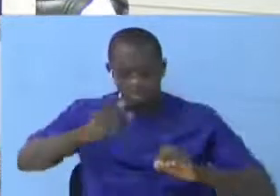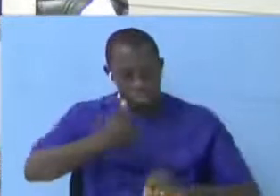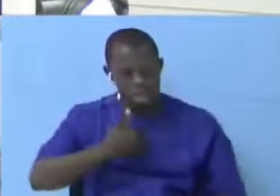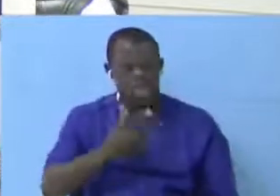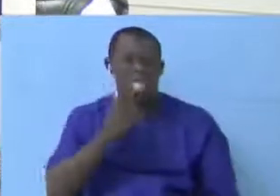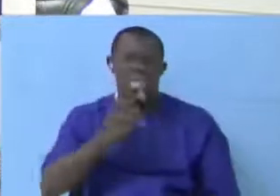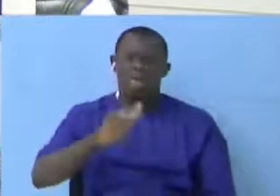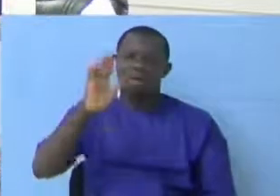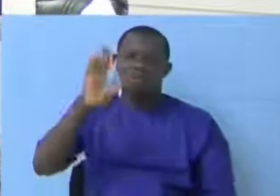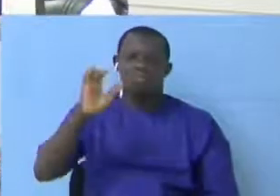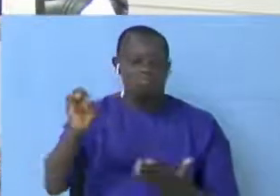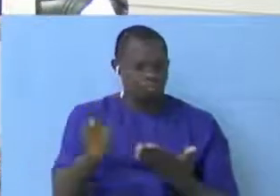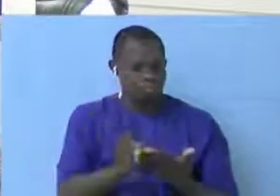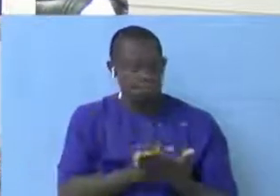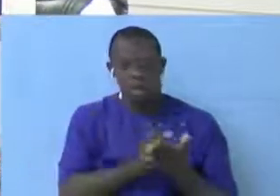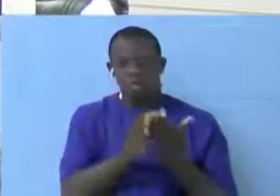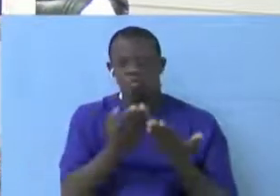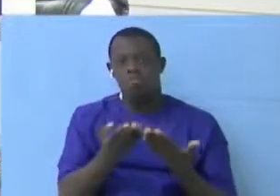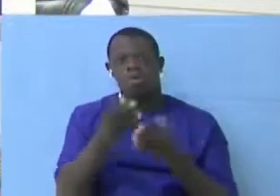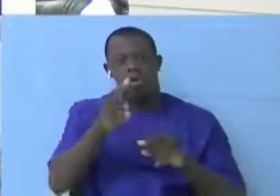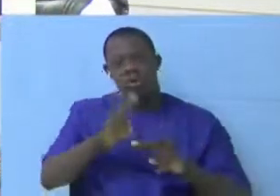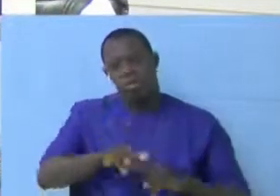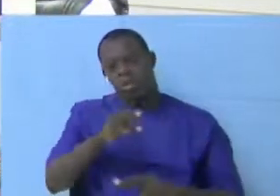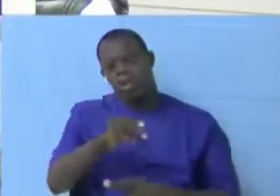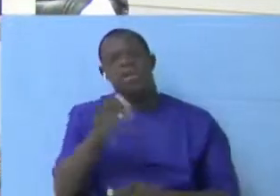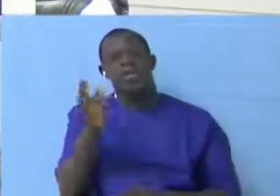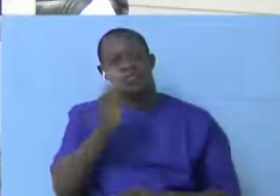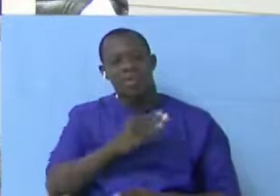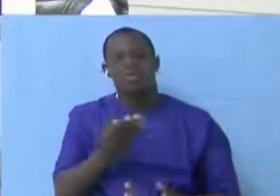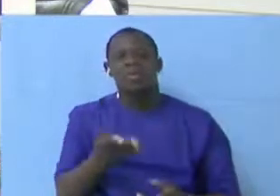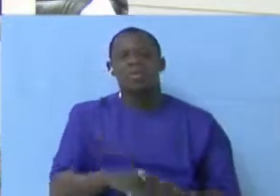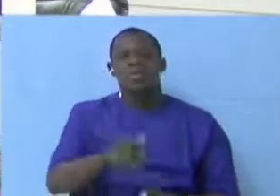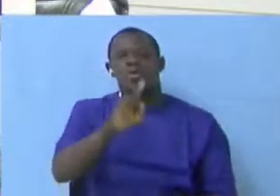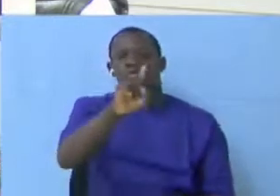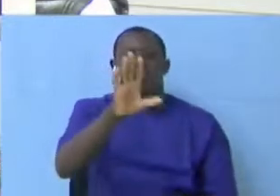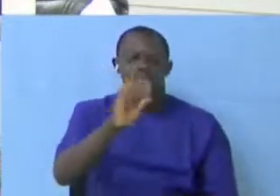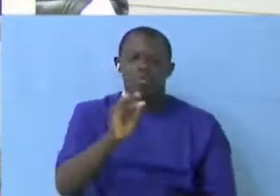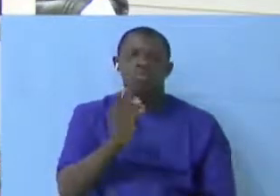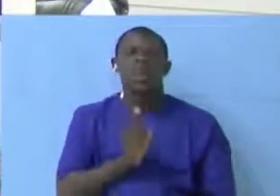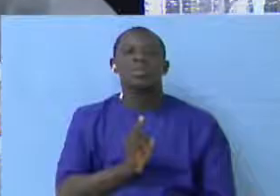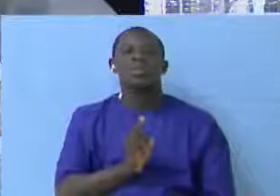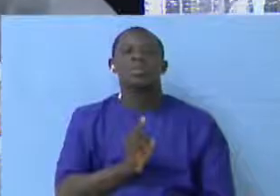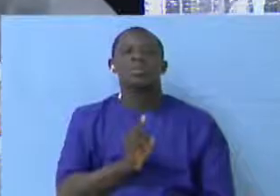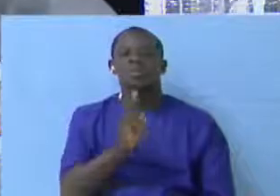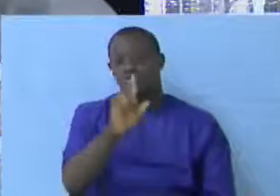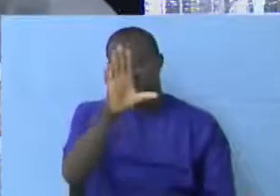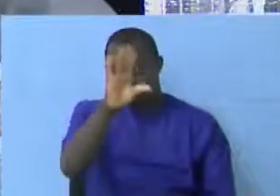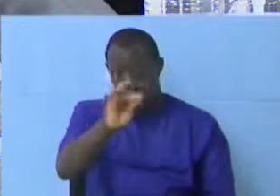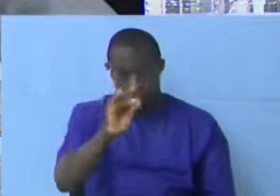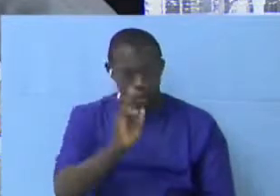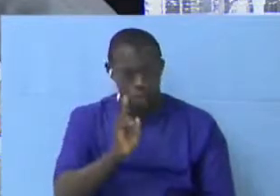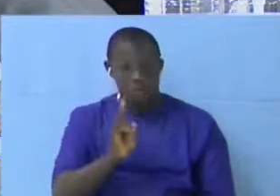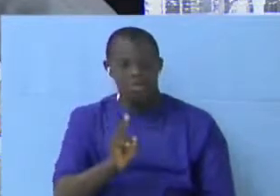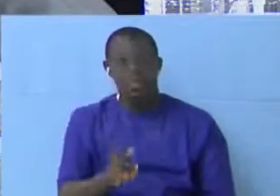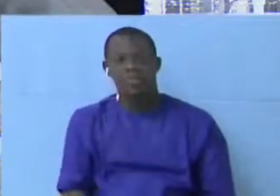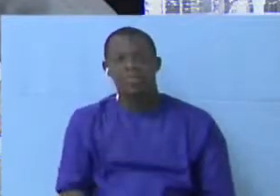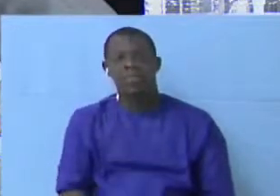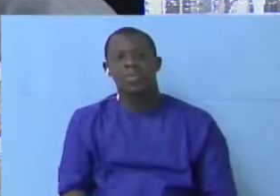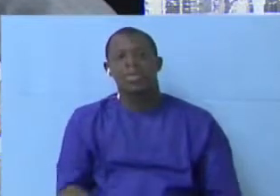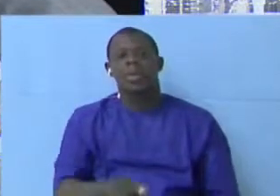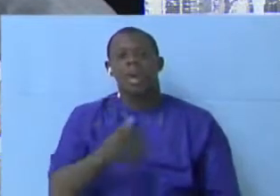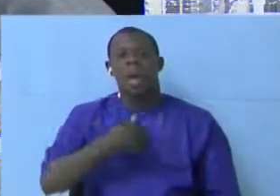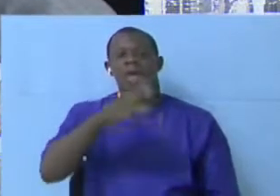Quran and sit here and lie. You did what? Sorry? You did what? I did